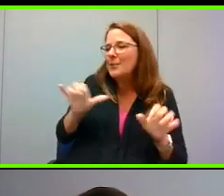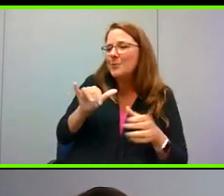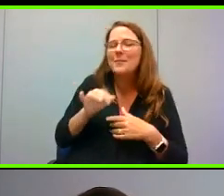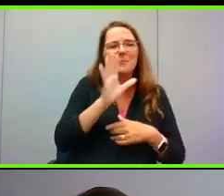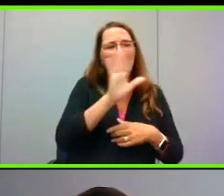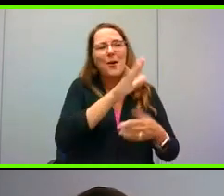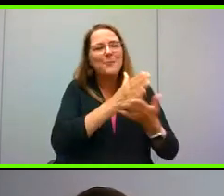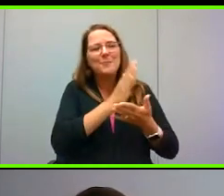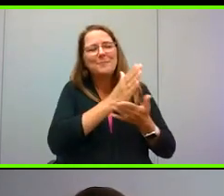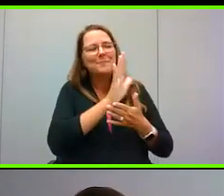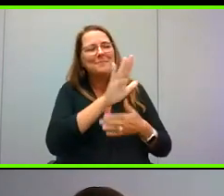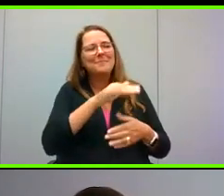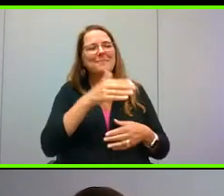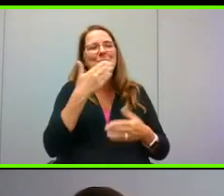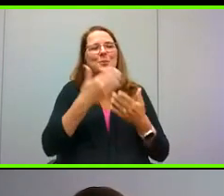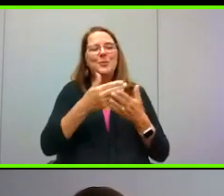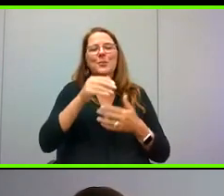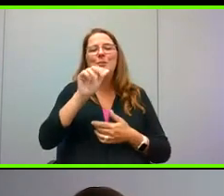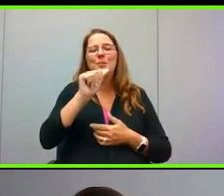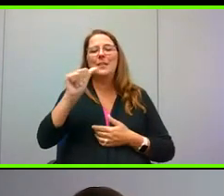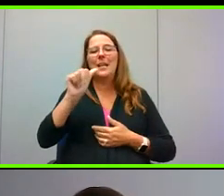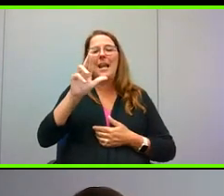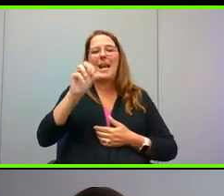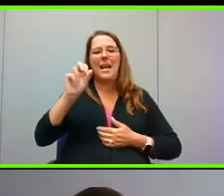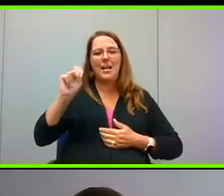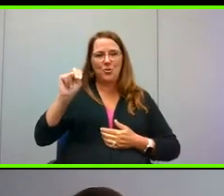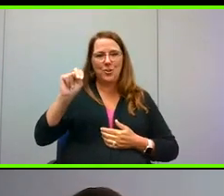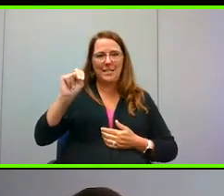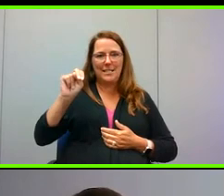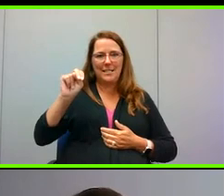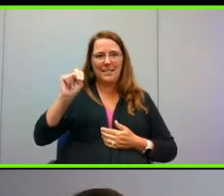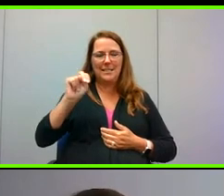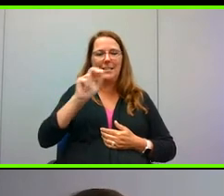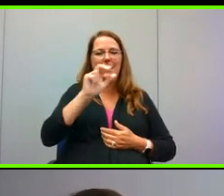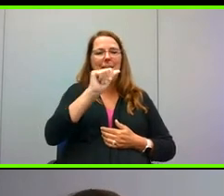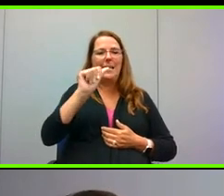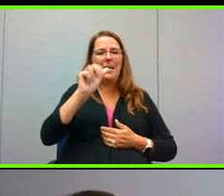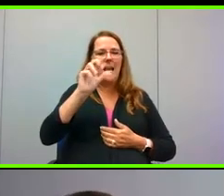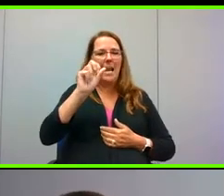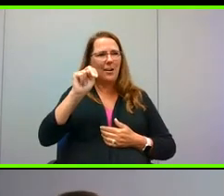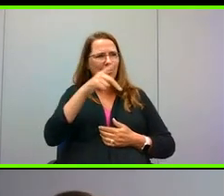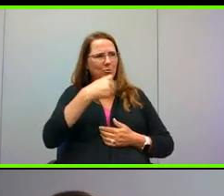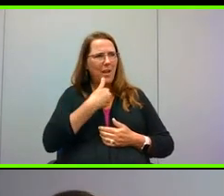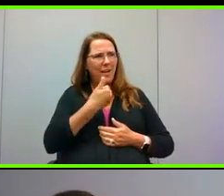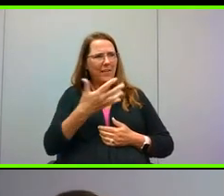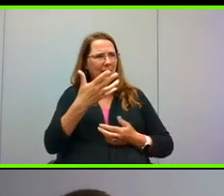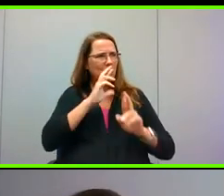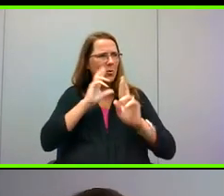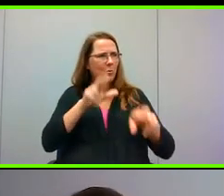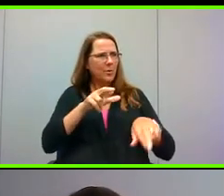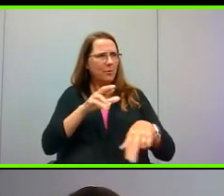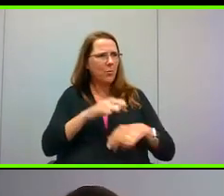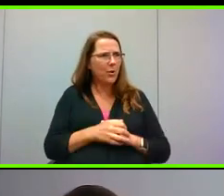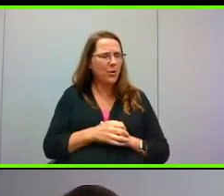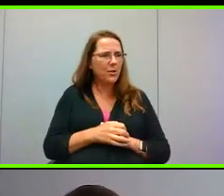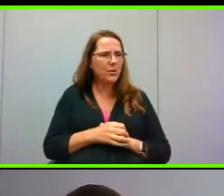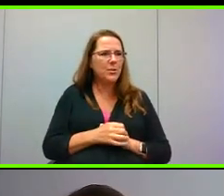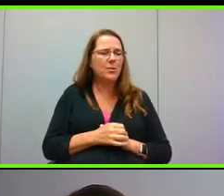good. You're good. We'll start with Aaron. Aaron, did you have anything that you would like to report on?